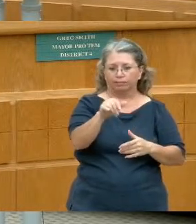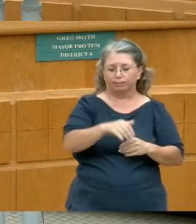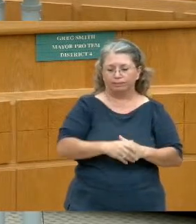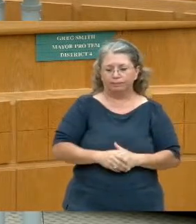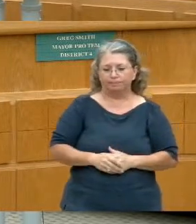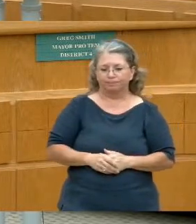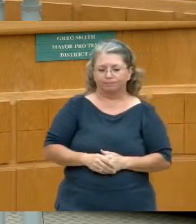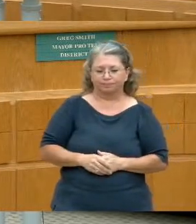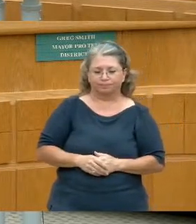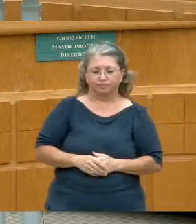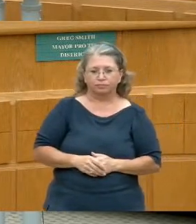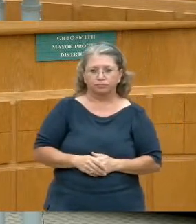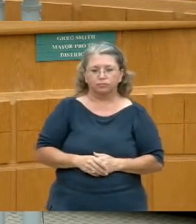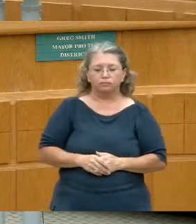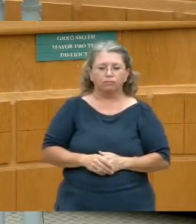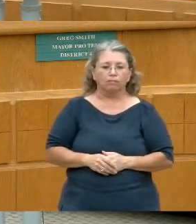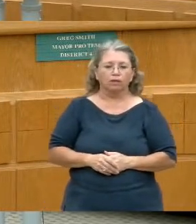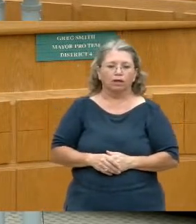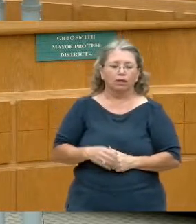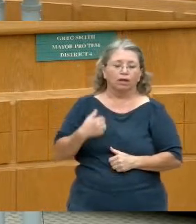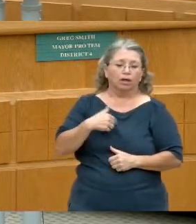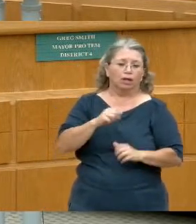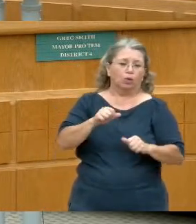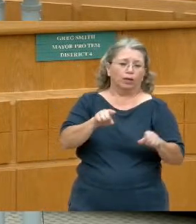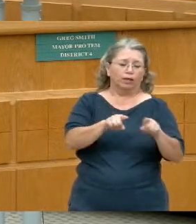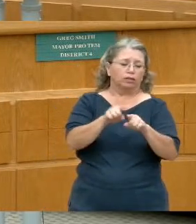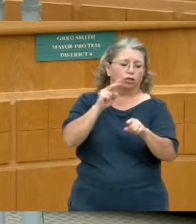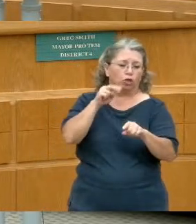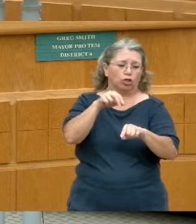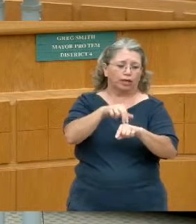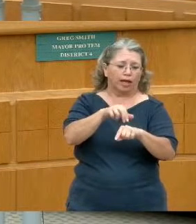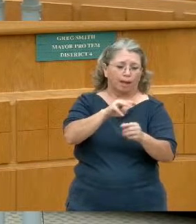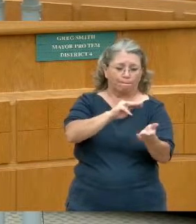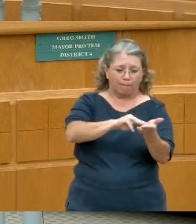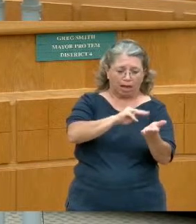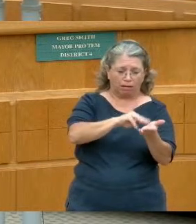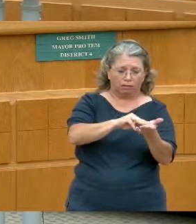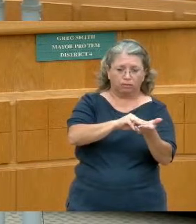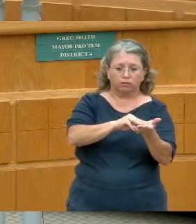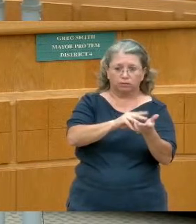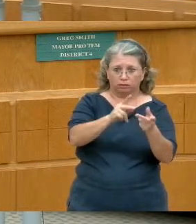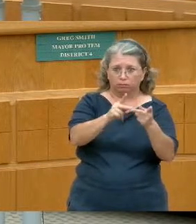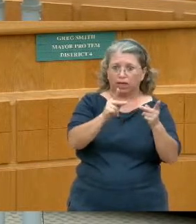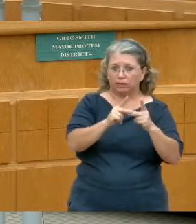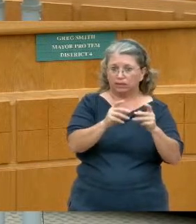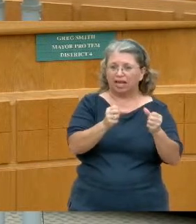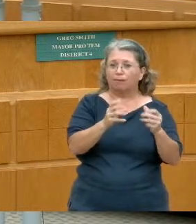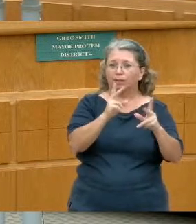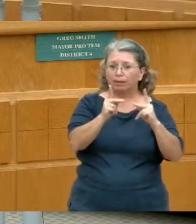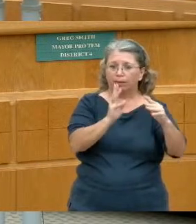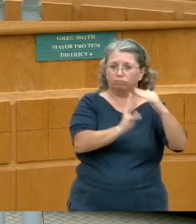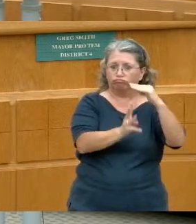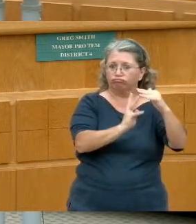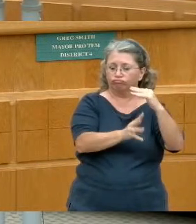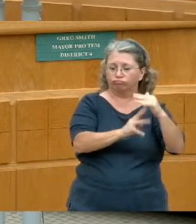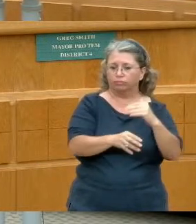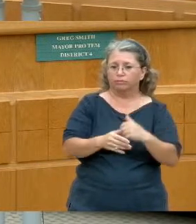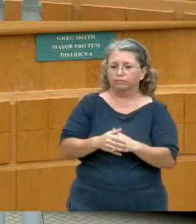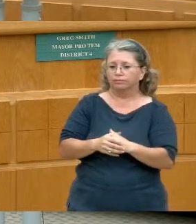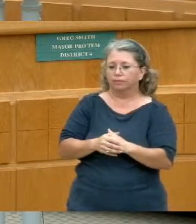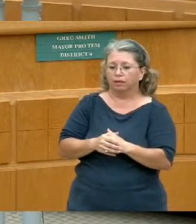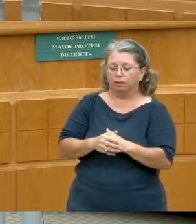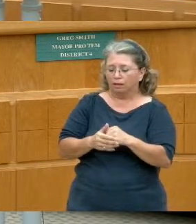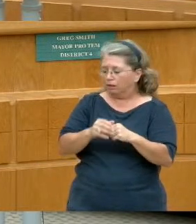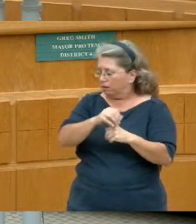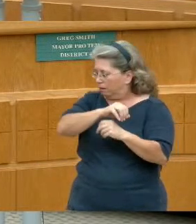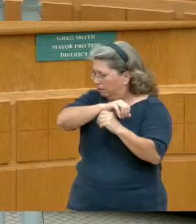look at medical and foot traffic. Last week I was talking to some doctors and they were concerned that some of their patients weren't coming in to